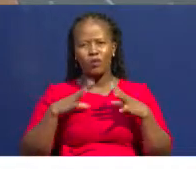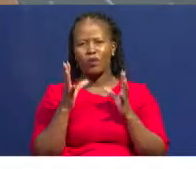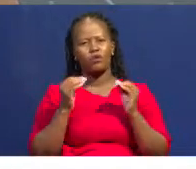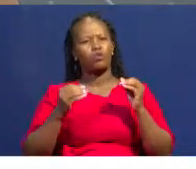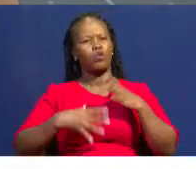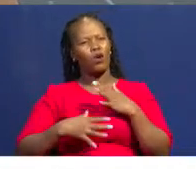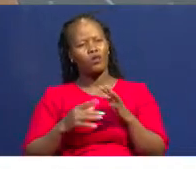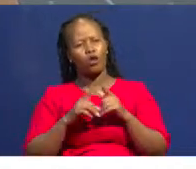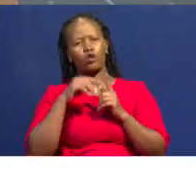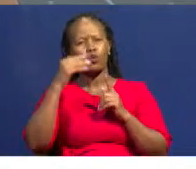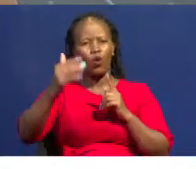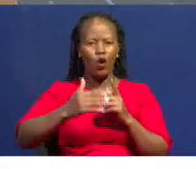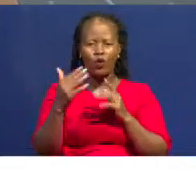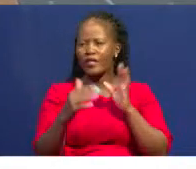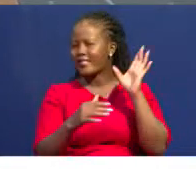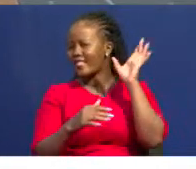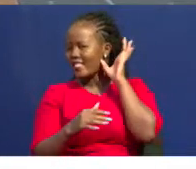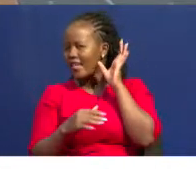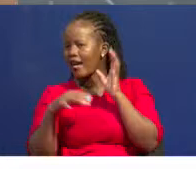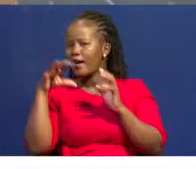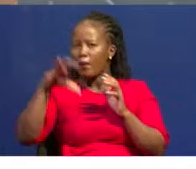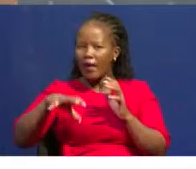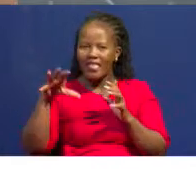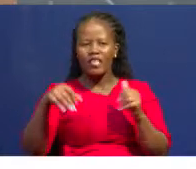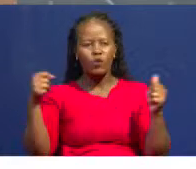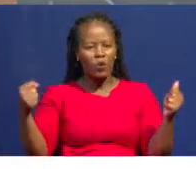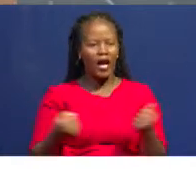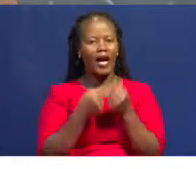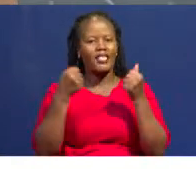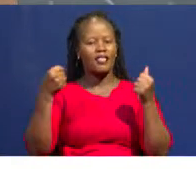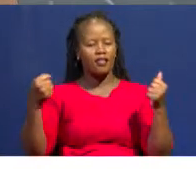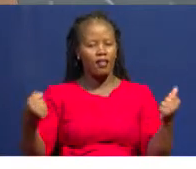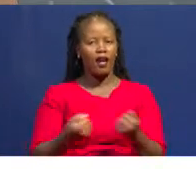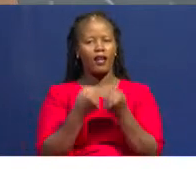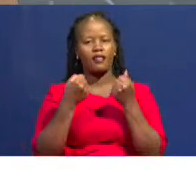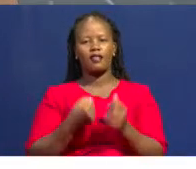everybody to hear that the matatu have caused an accident. And